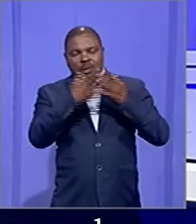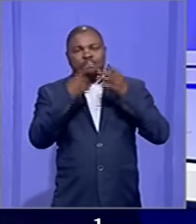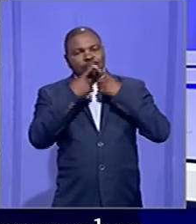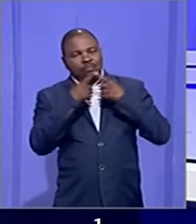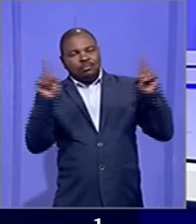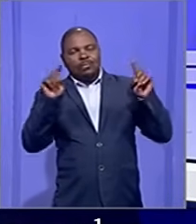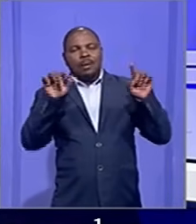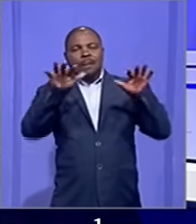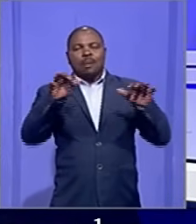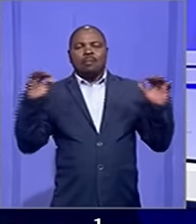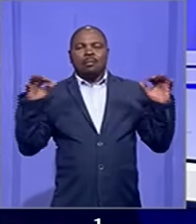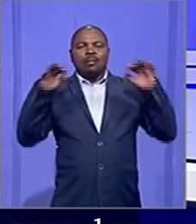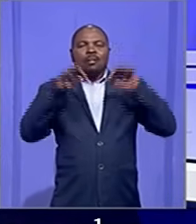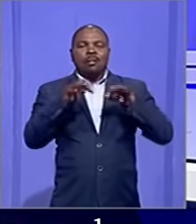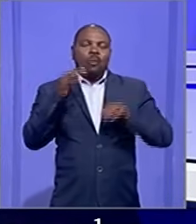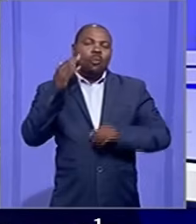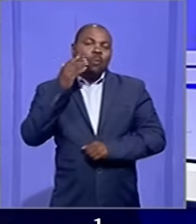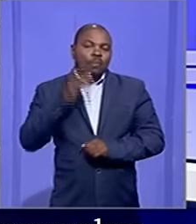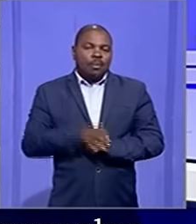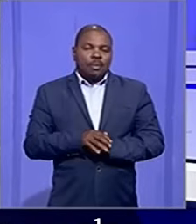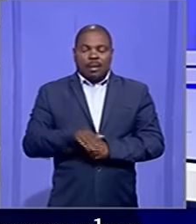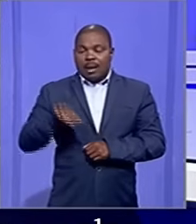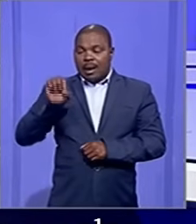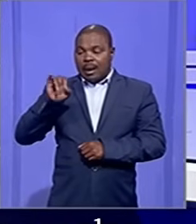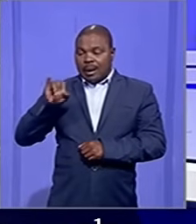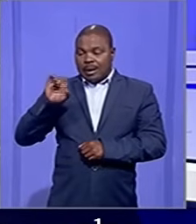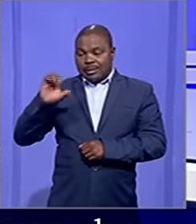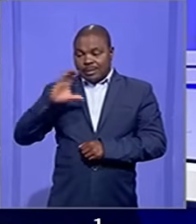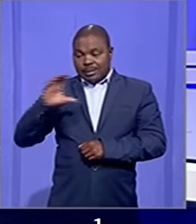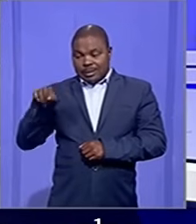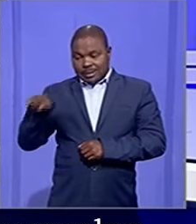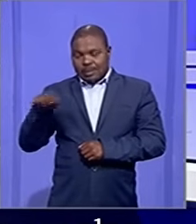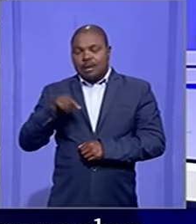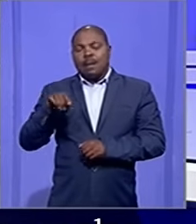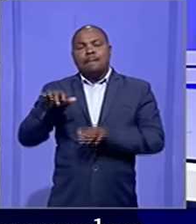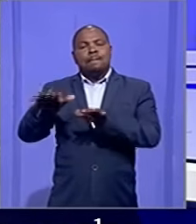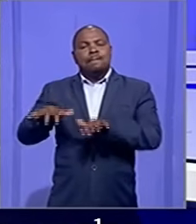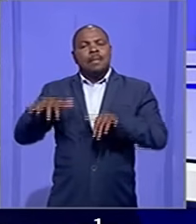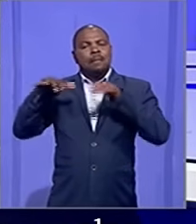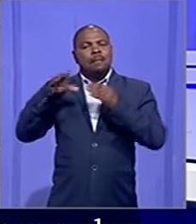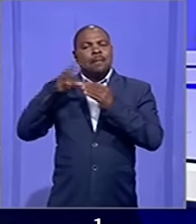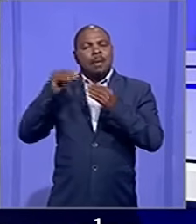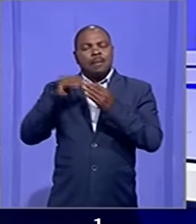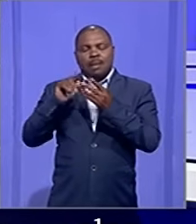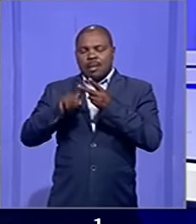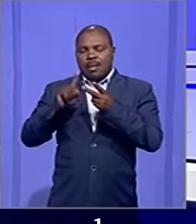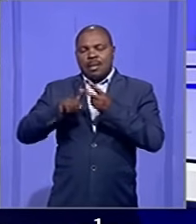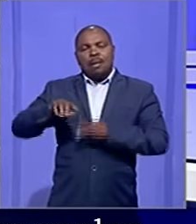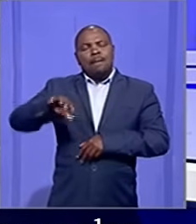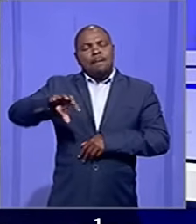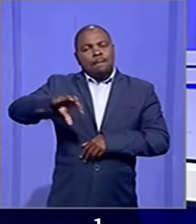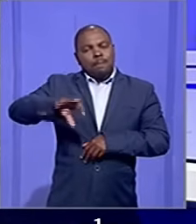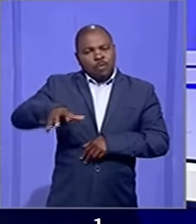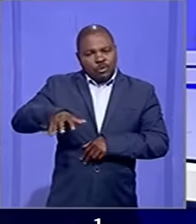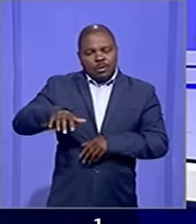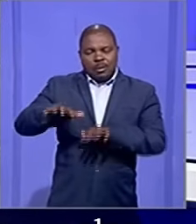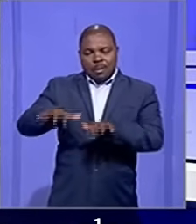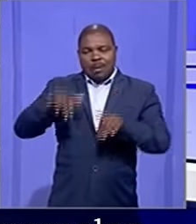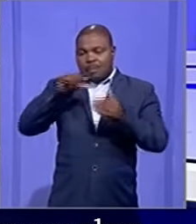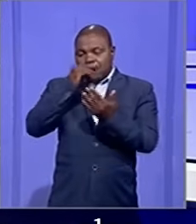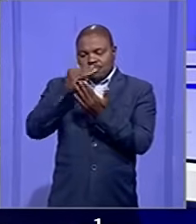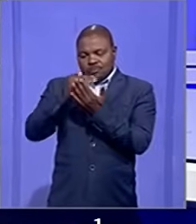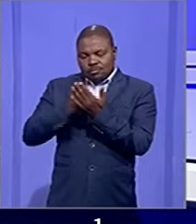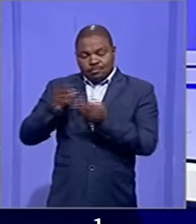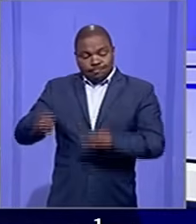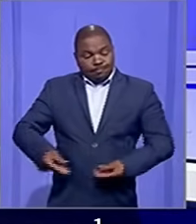tša bosetšhaba tša lenyaga. Seo se tla morago ga gore IEC e fane ka lenaneo la maloko a palamente le ya makgotla-theramelao a diprovense go